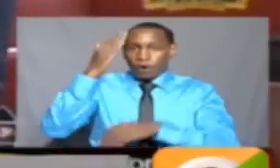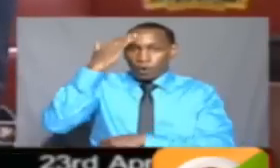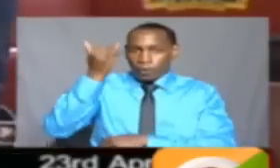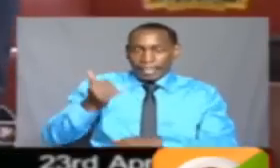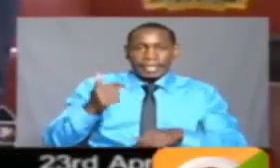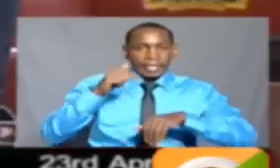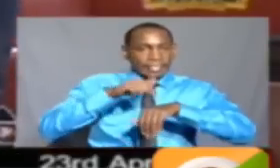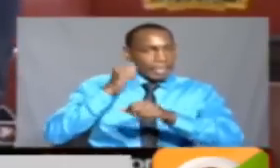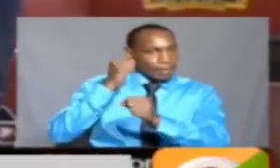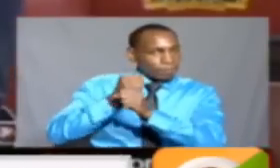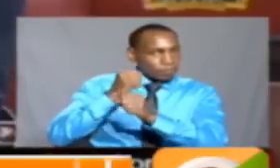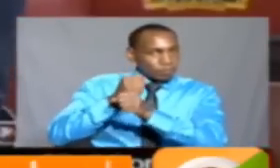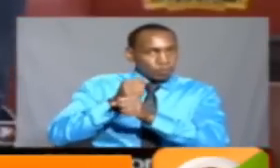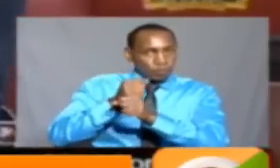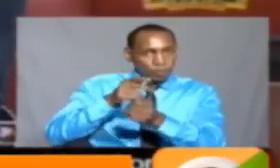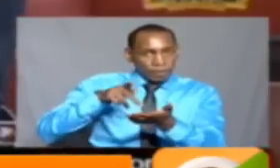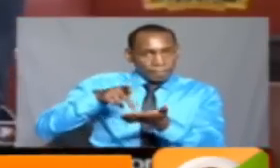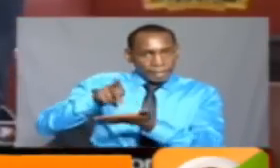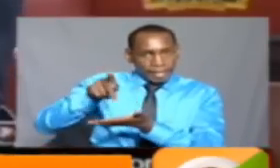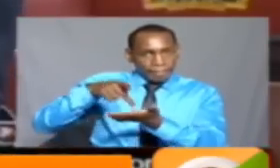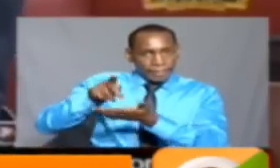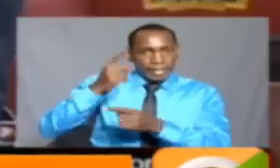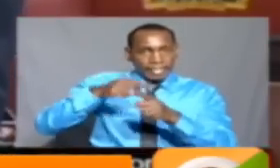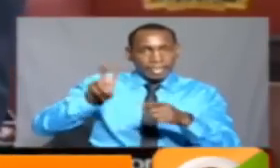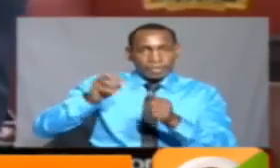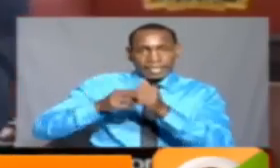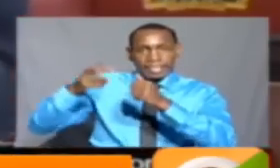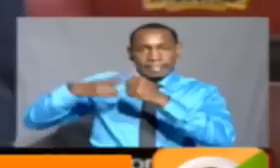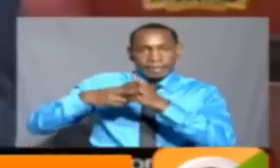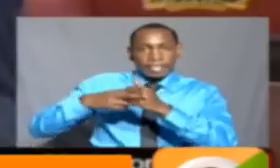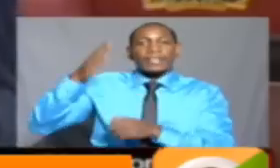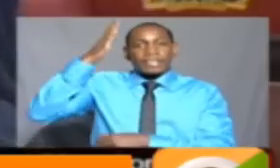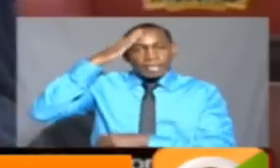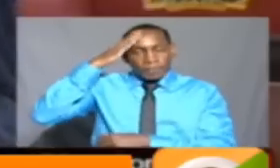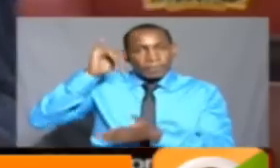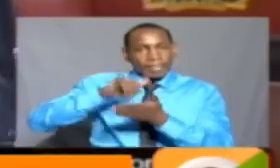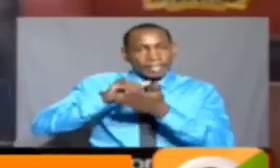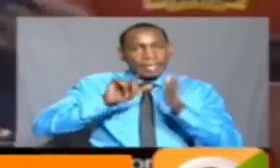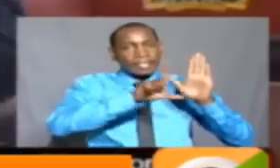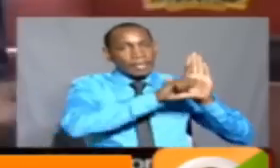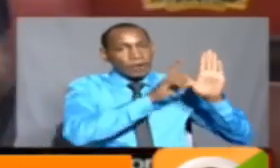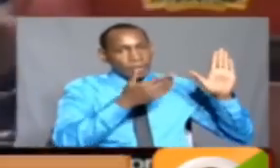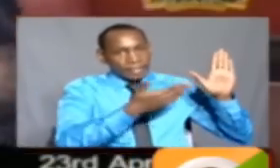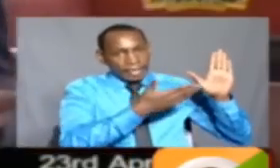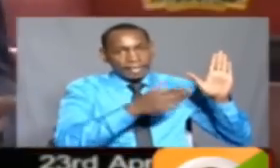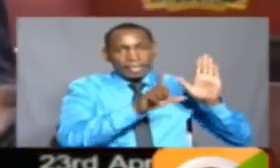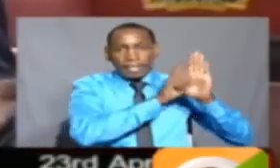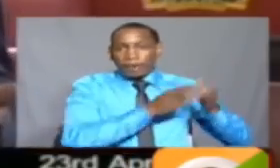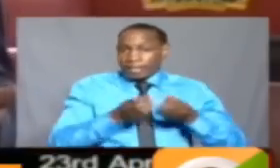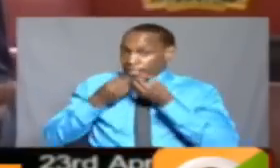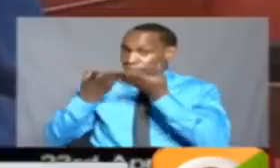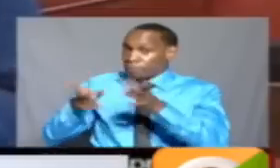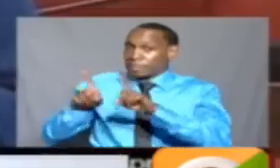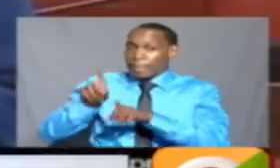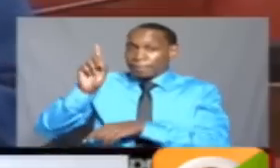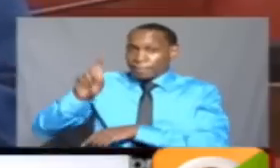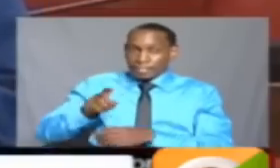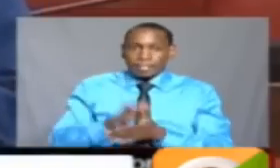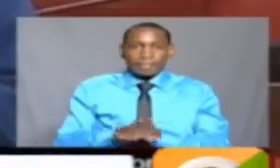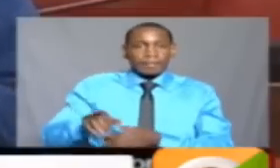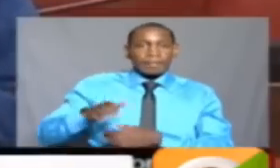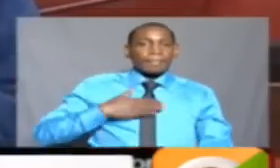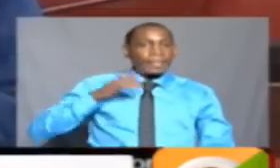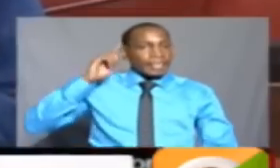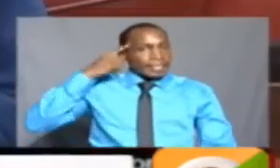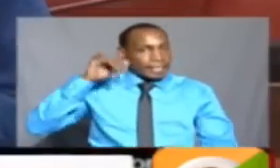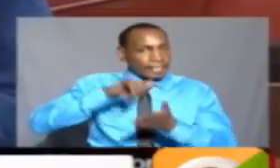because when they were doing the procurement in 2017, they knew that this was the law. Their lawyers should have told them so. I think that